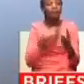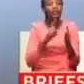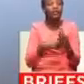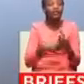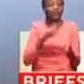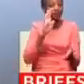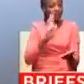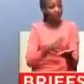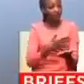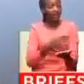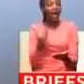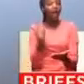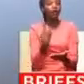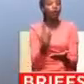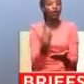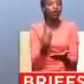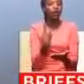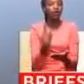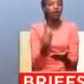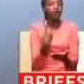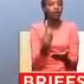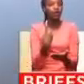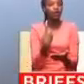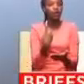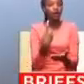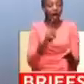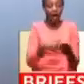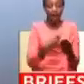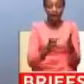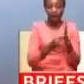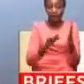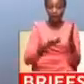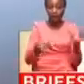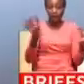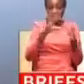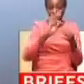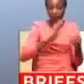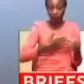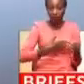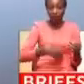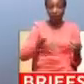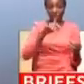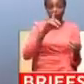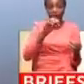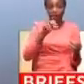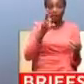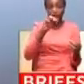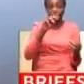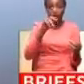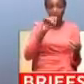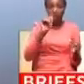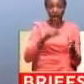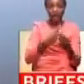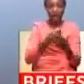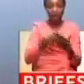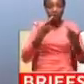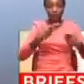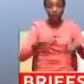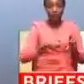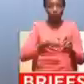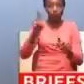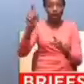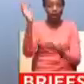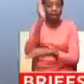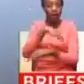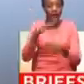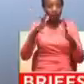solo, one of my major singles was called Compe, and it took off. And that allowed me to travel back to the U.S.